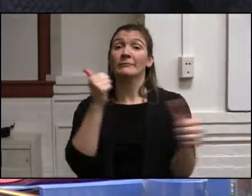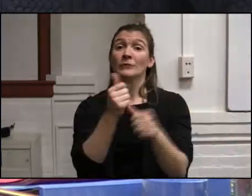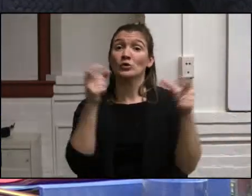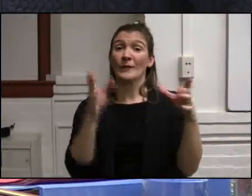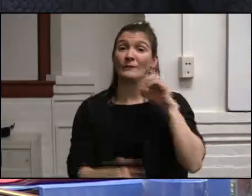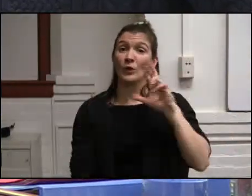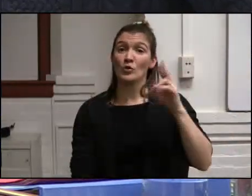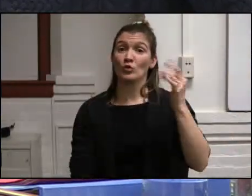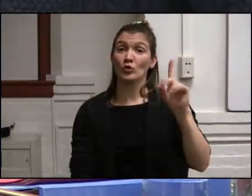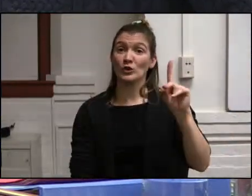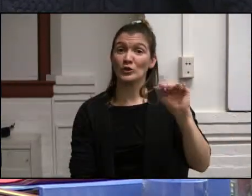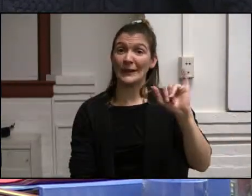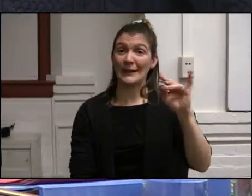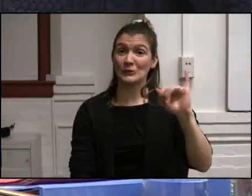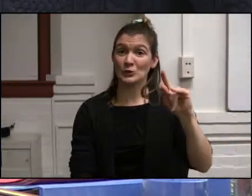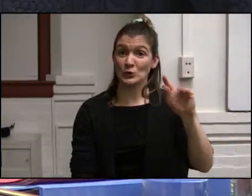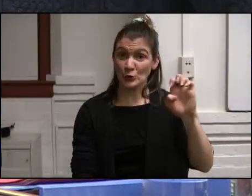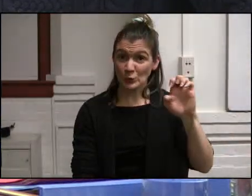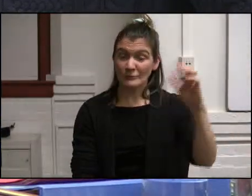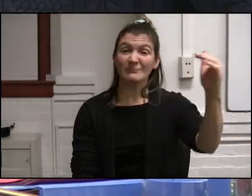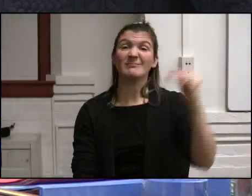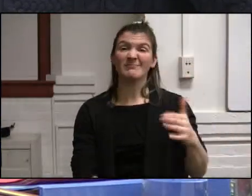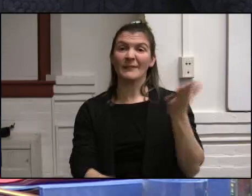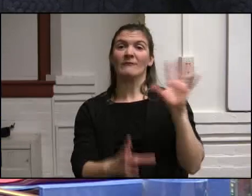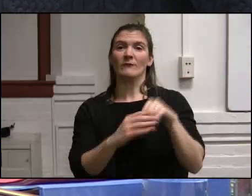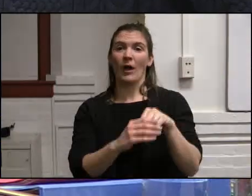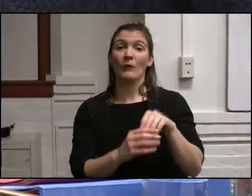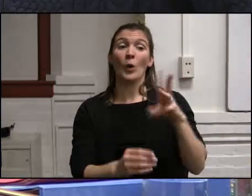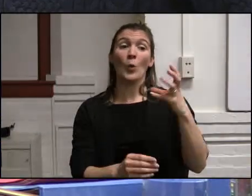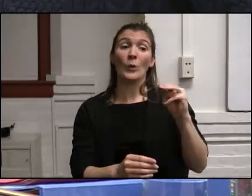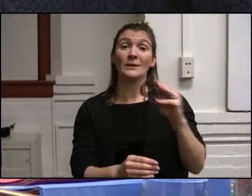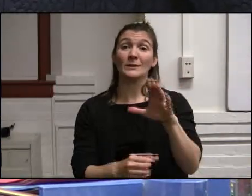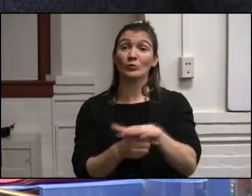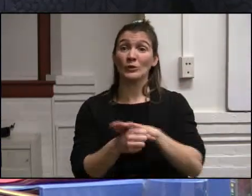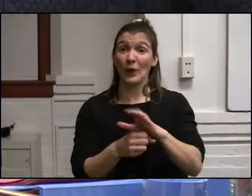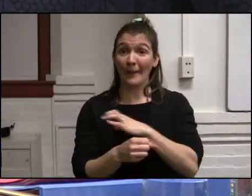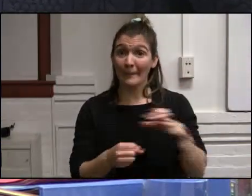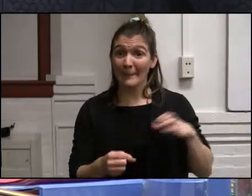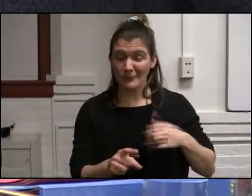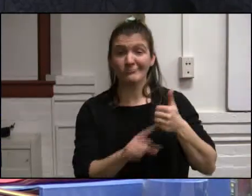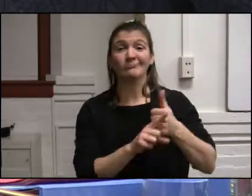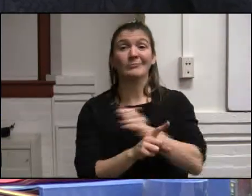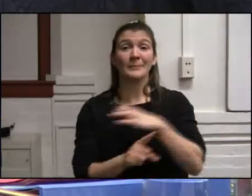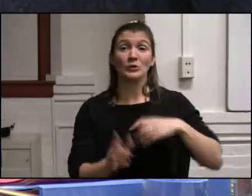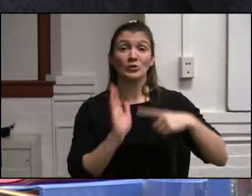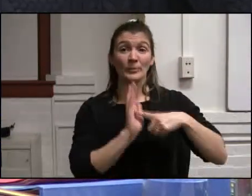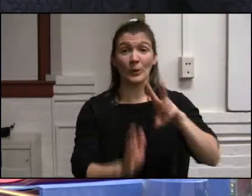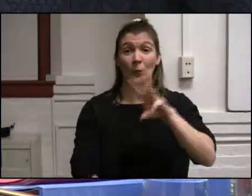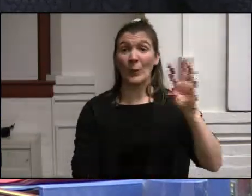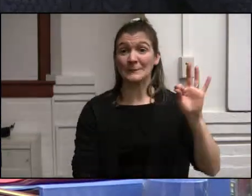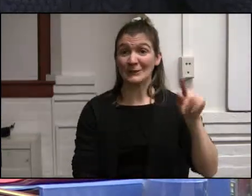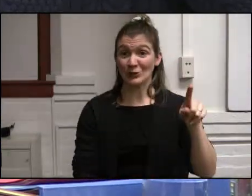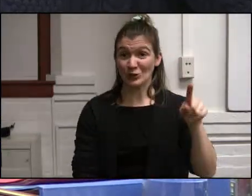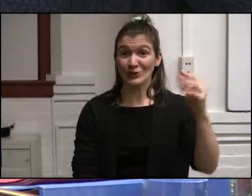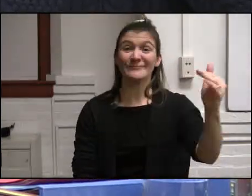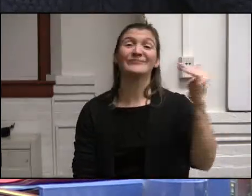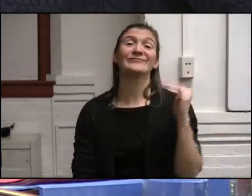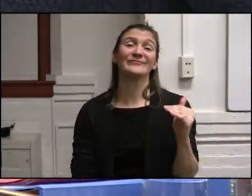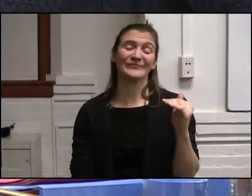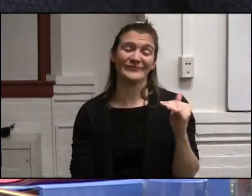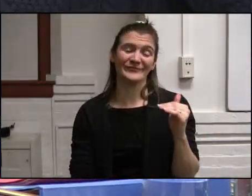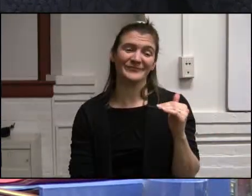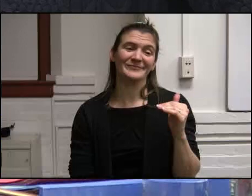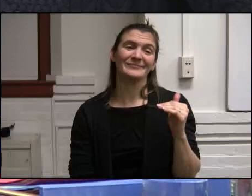Rich Earth Institute. He's been on the Windham Regional Commission as a commissioner representing Westminster.